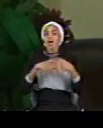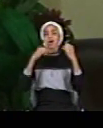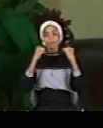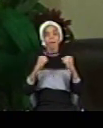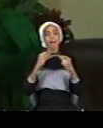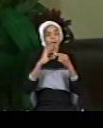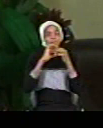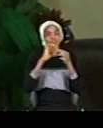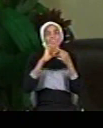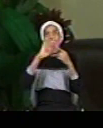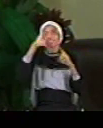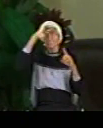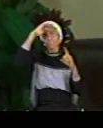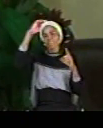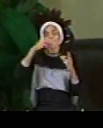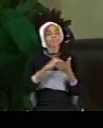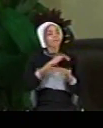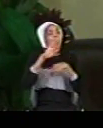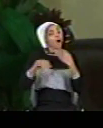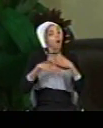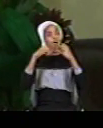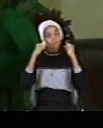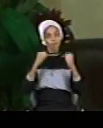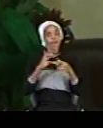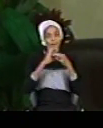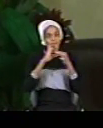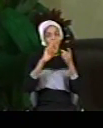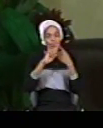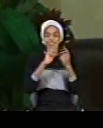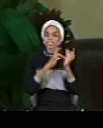all power belongs to him.